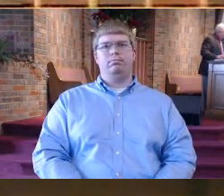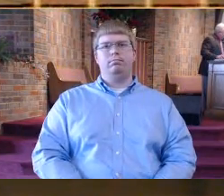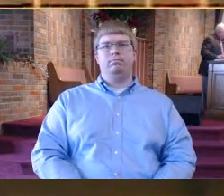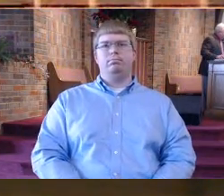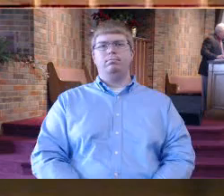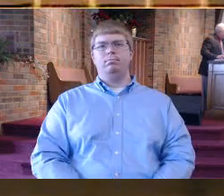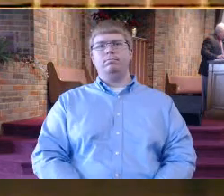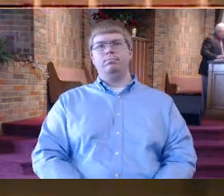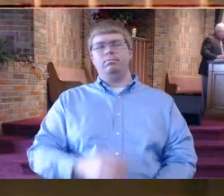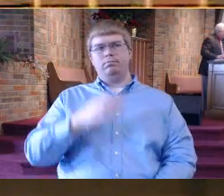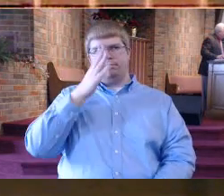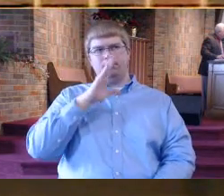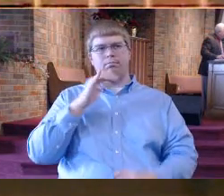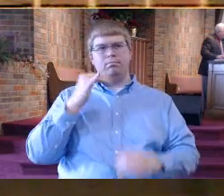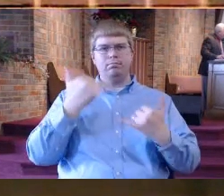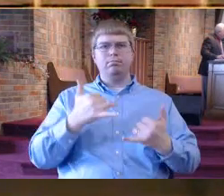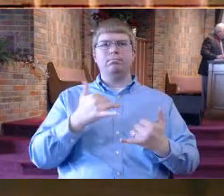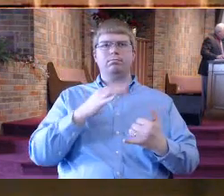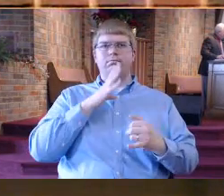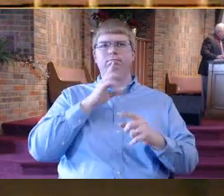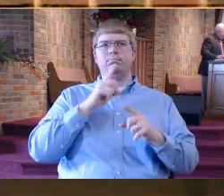And God is still speaking.